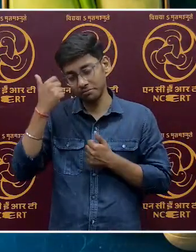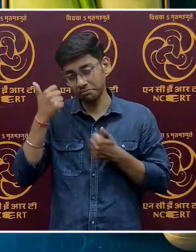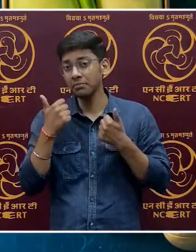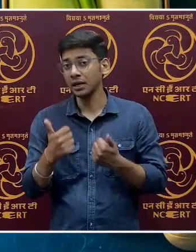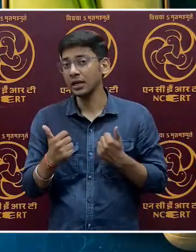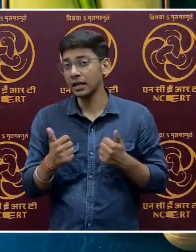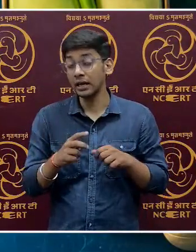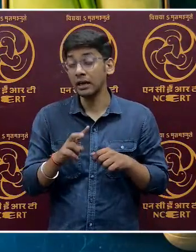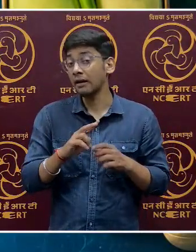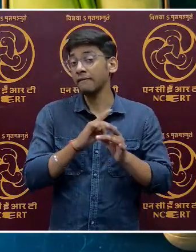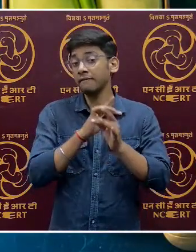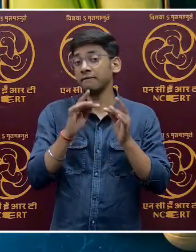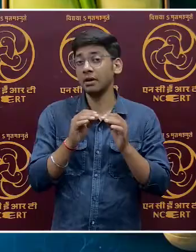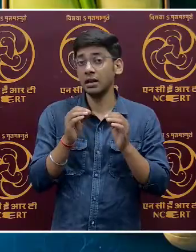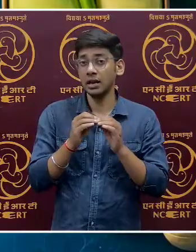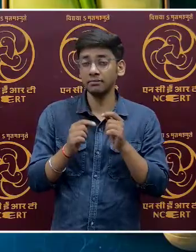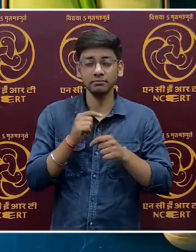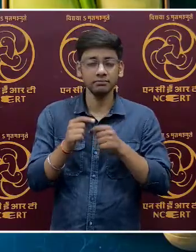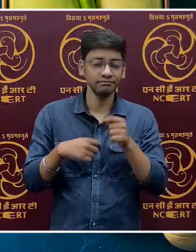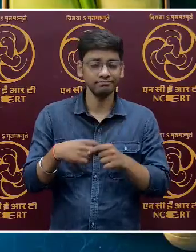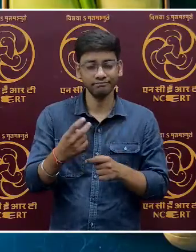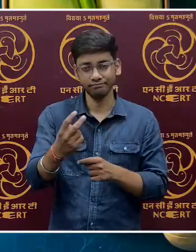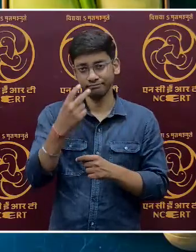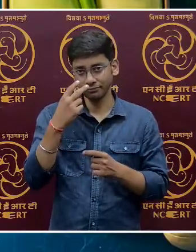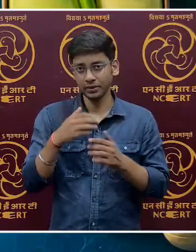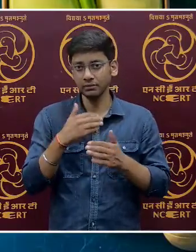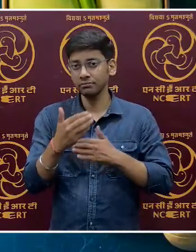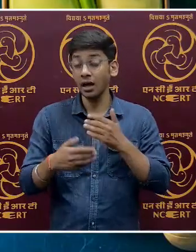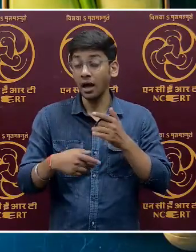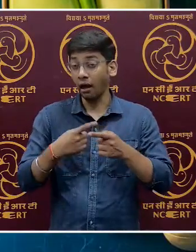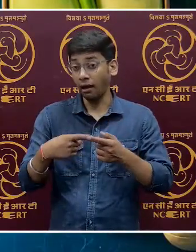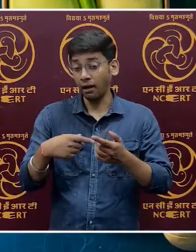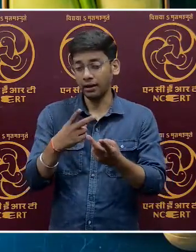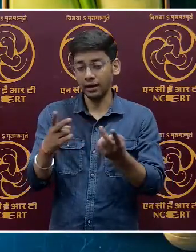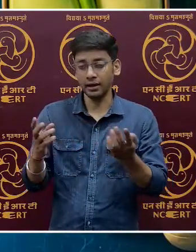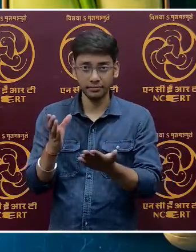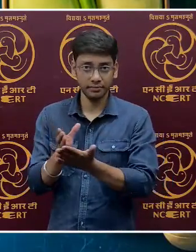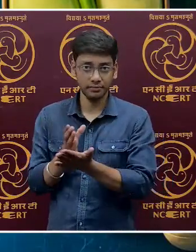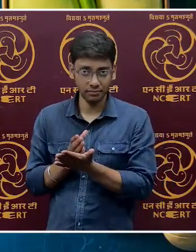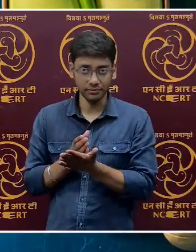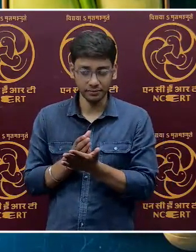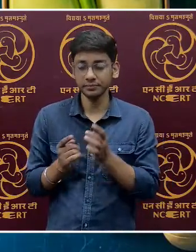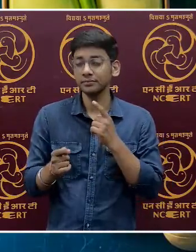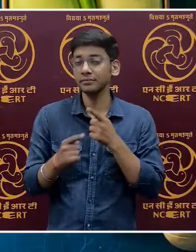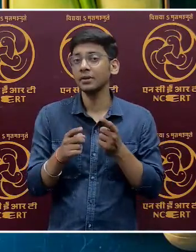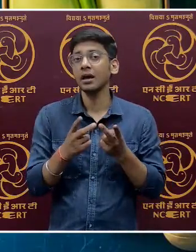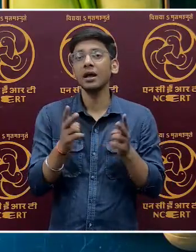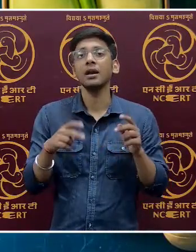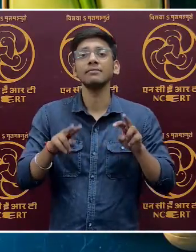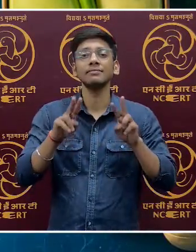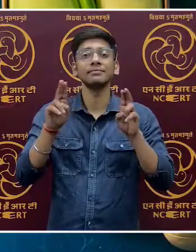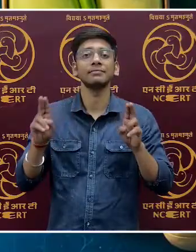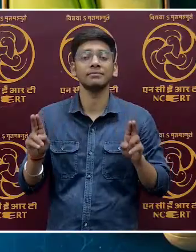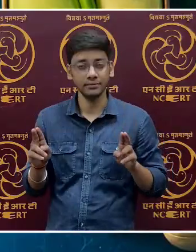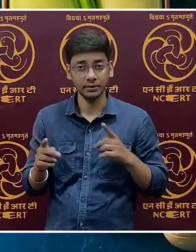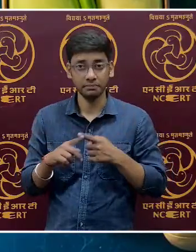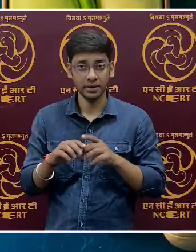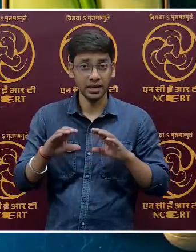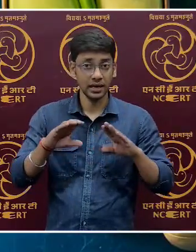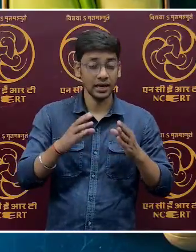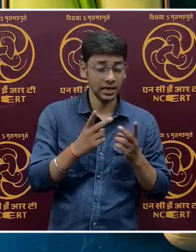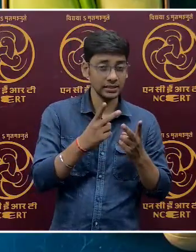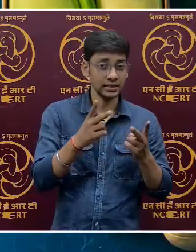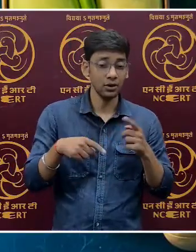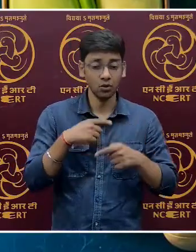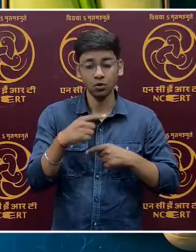virtual lab series and keep on watching. We'll be bringing you more such simulations presentations on different subjects for different grades